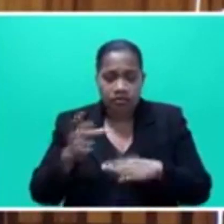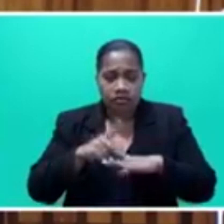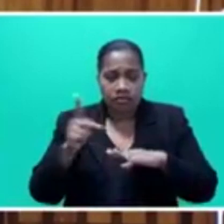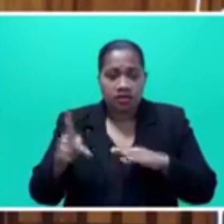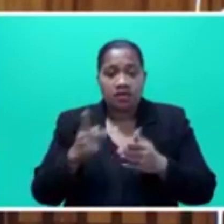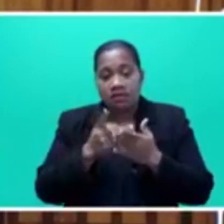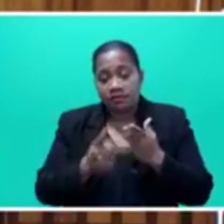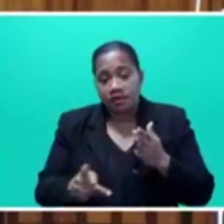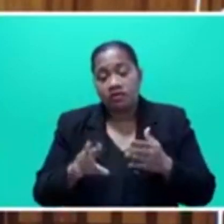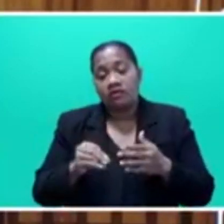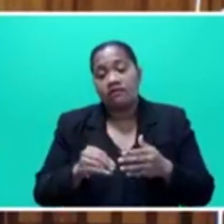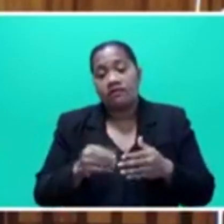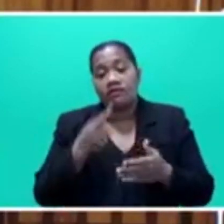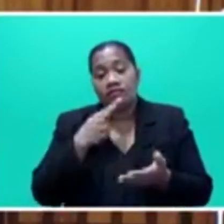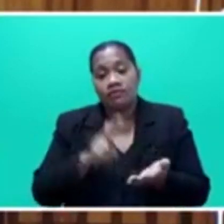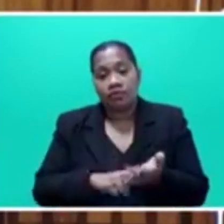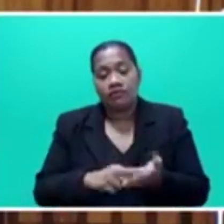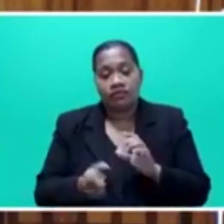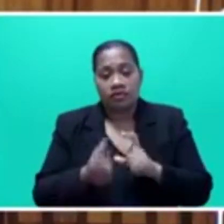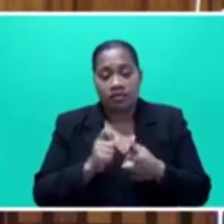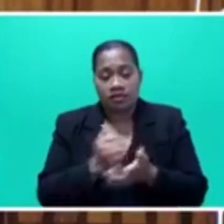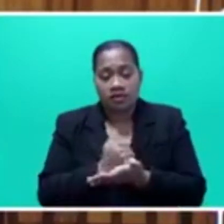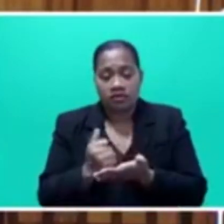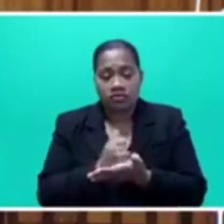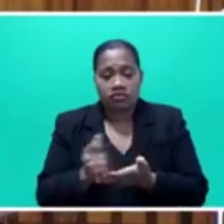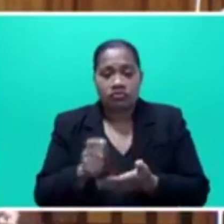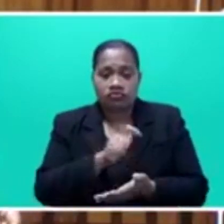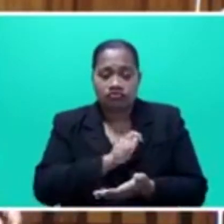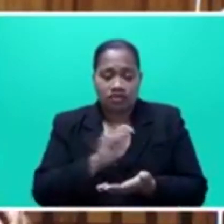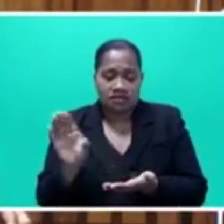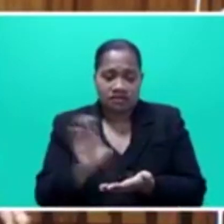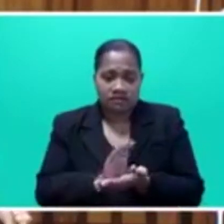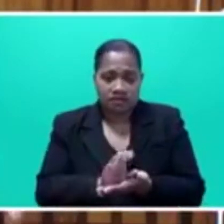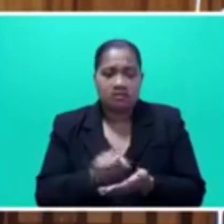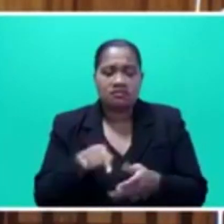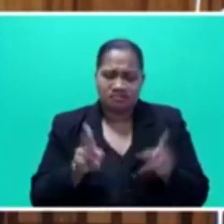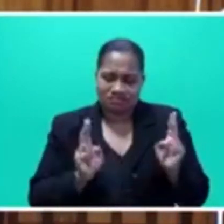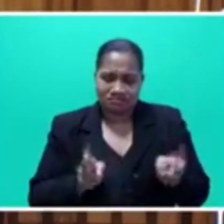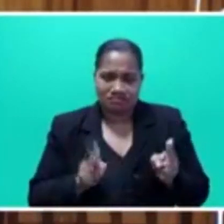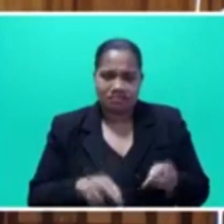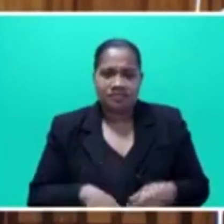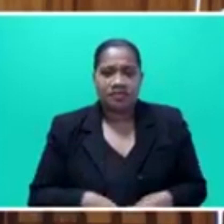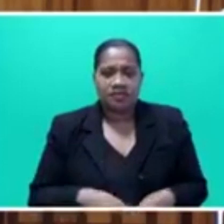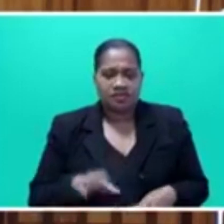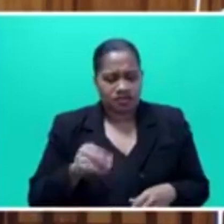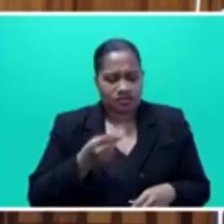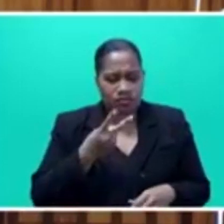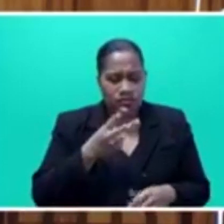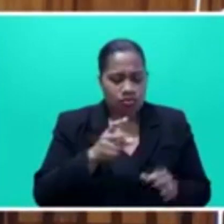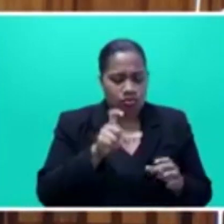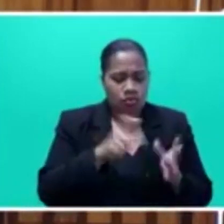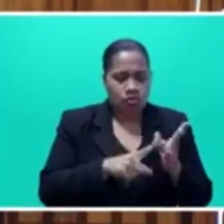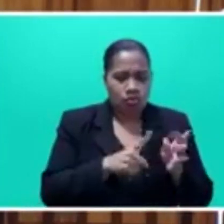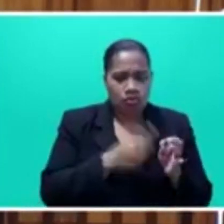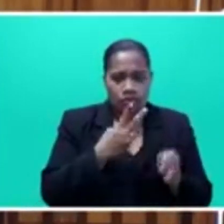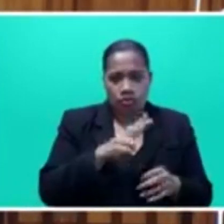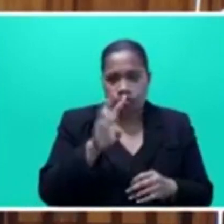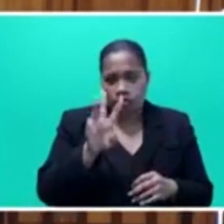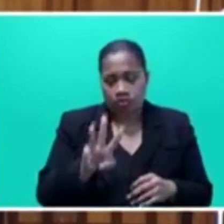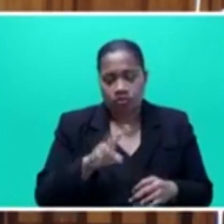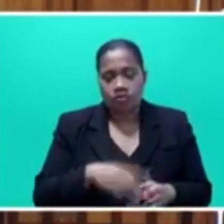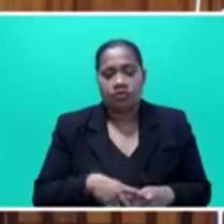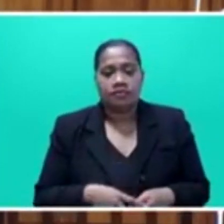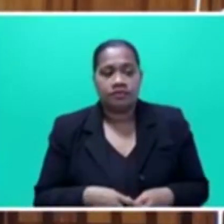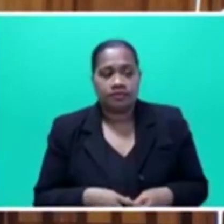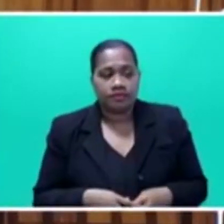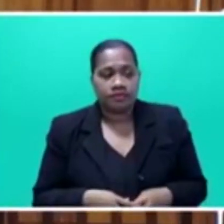of the Climate Action Trust Fund. This has been the norm for all COP-related expenditures since COP23. It is mandated by the Climate Action Trust